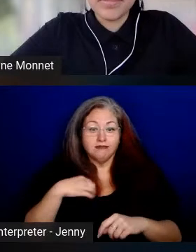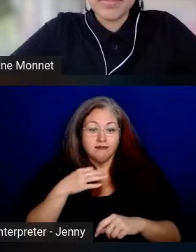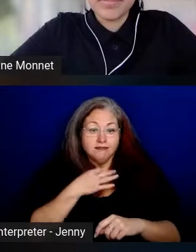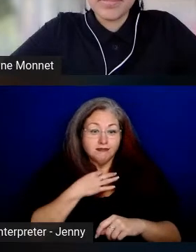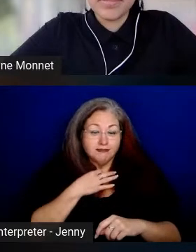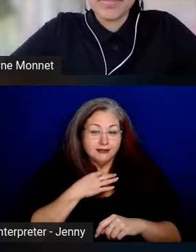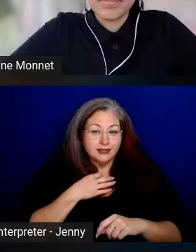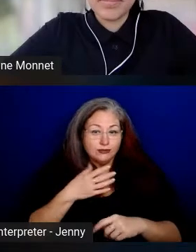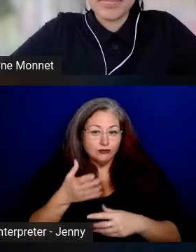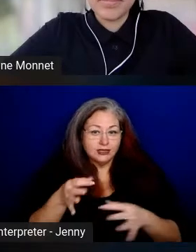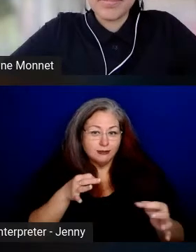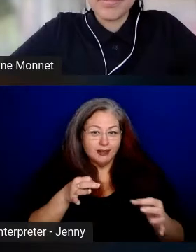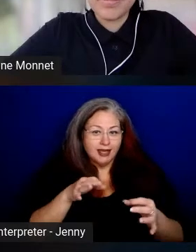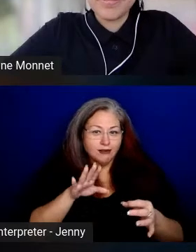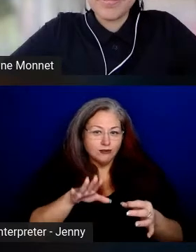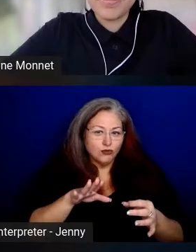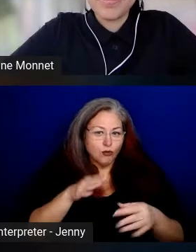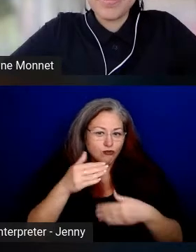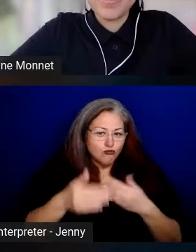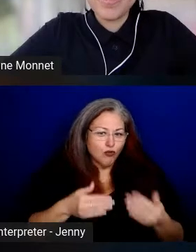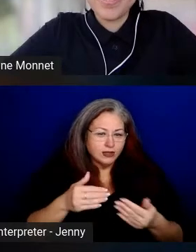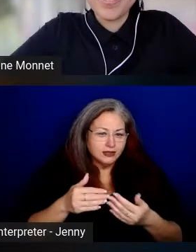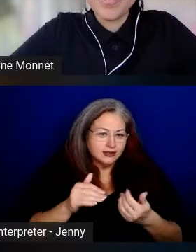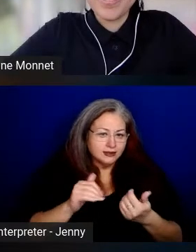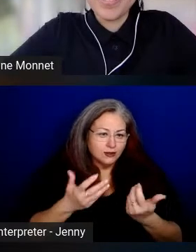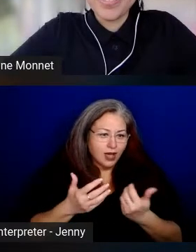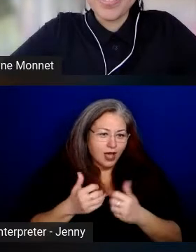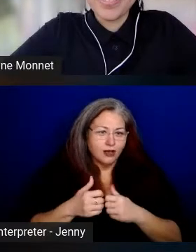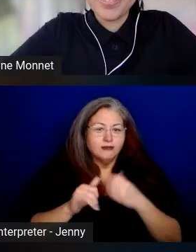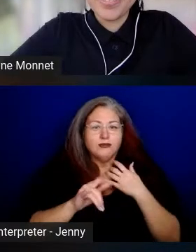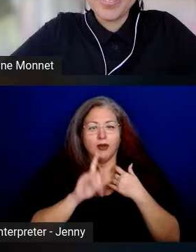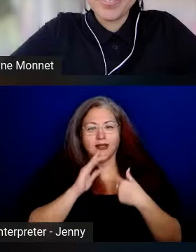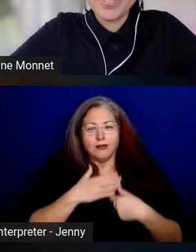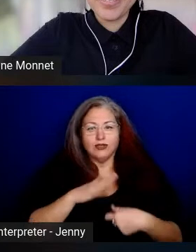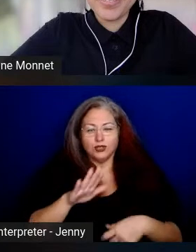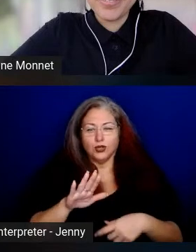that process went. I appreciate the question.